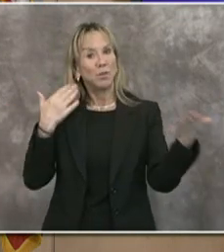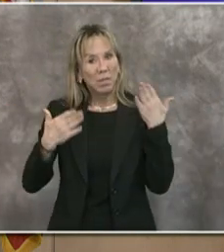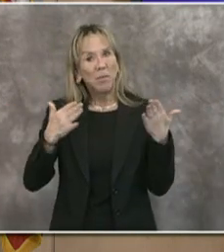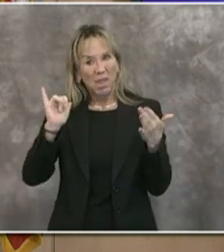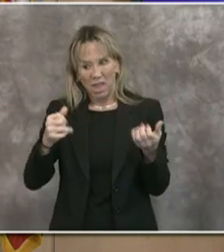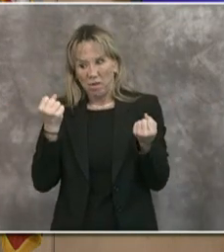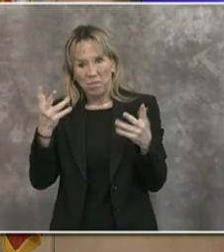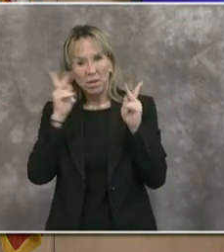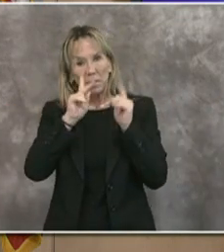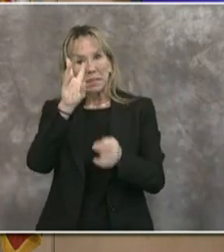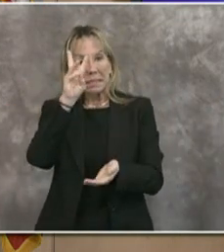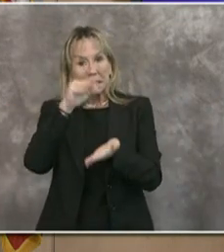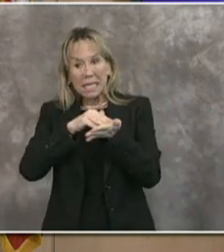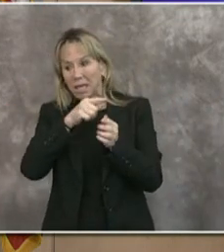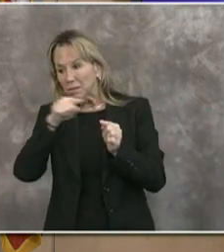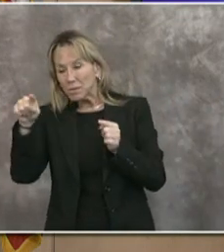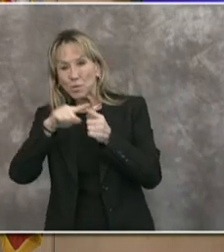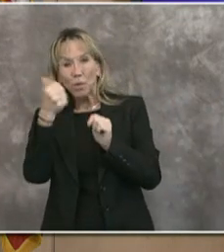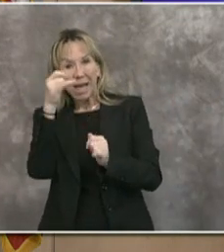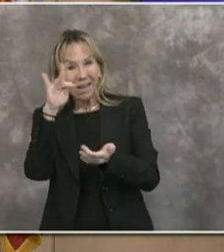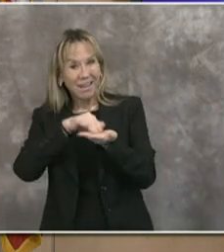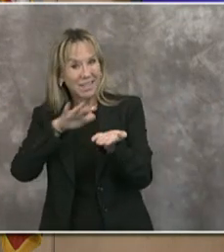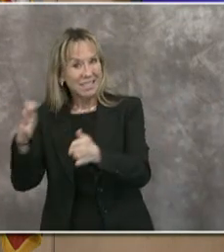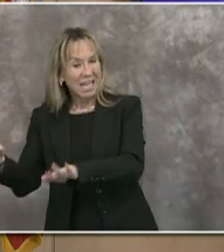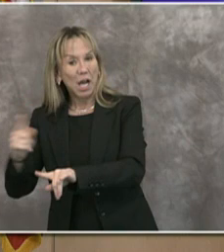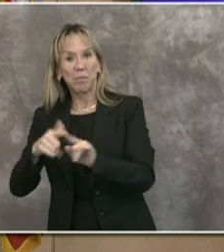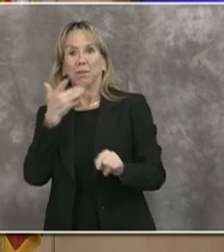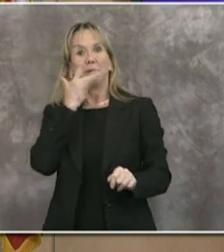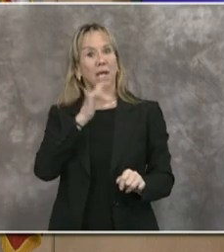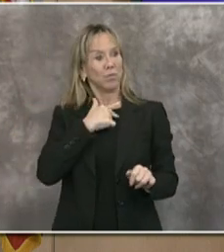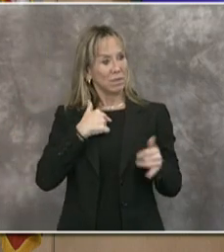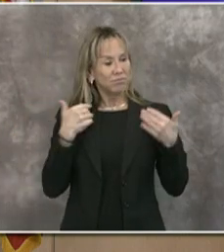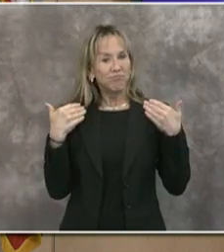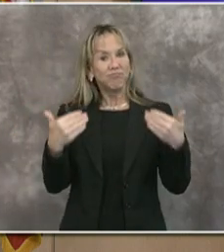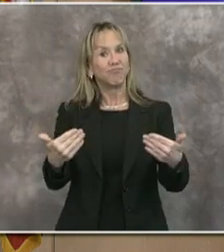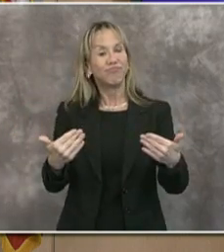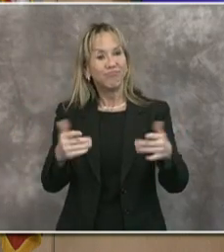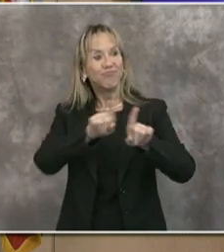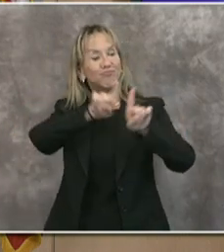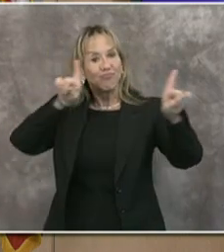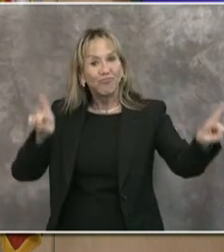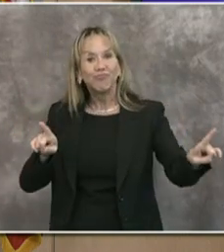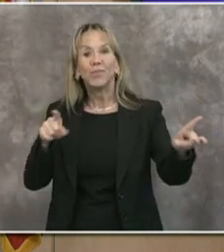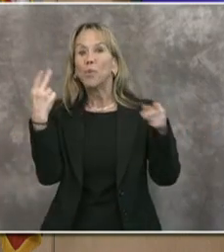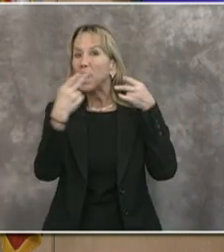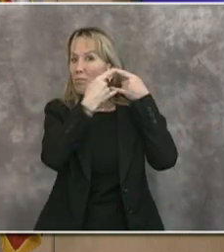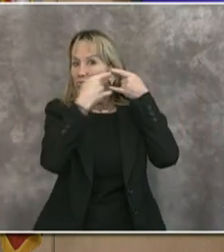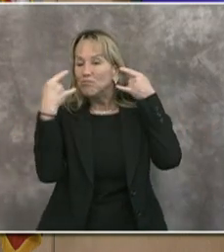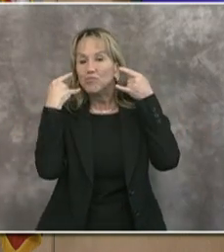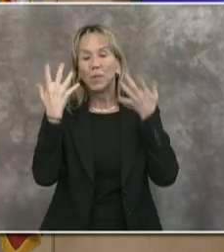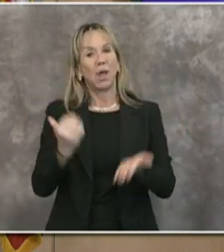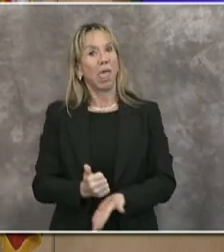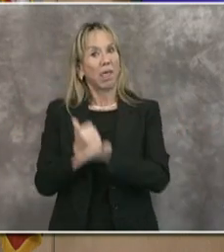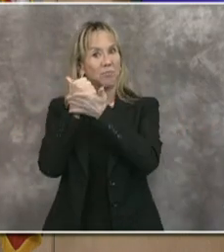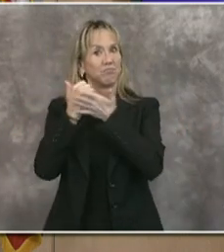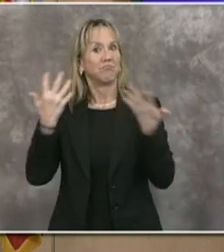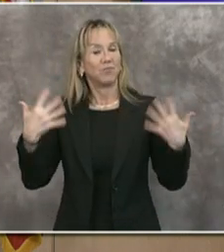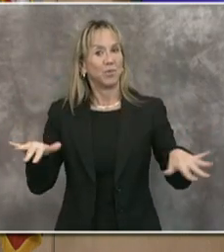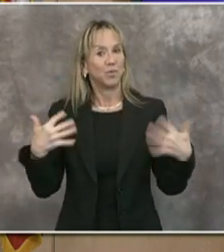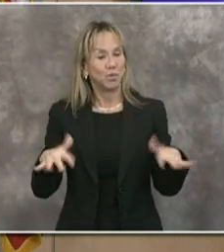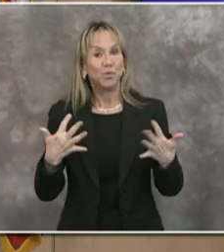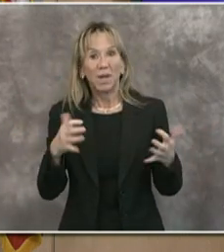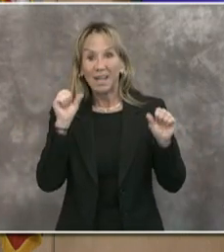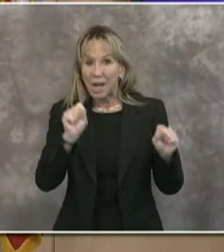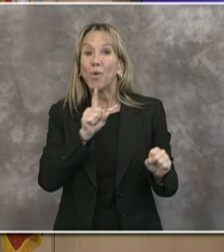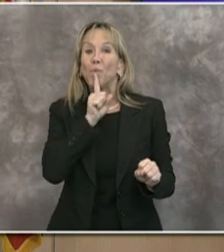we've been saying all along, that all San Diegans should be practicing social distancing and wear facial coverings. It truly